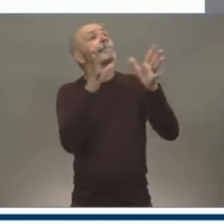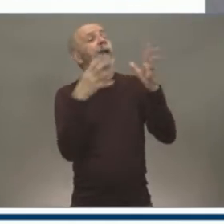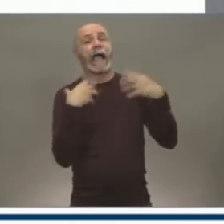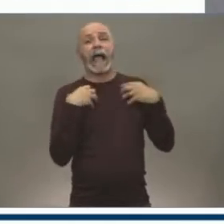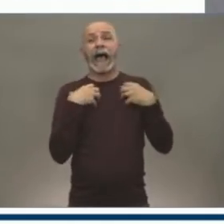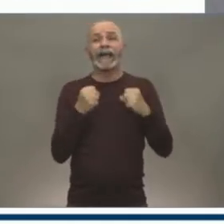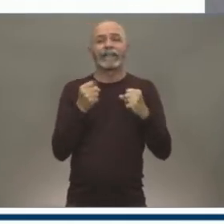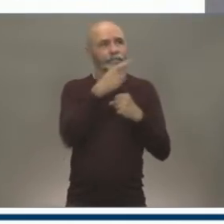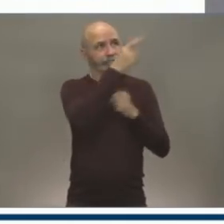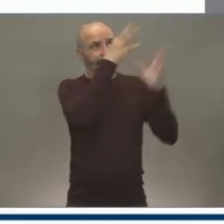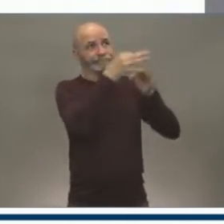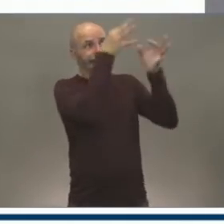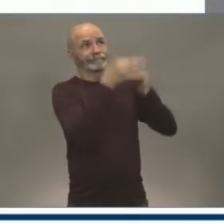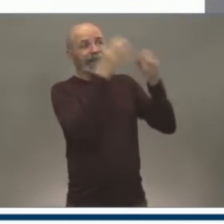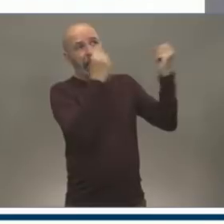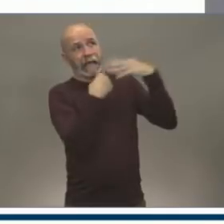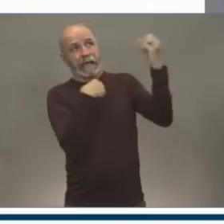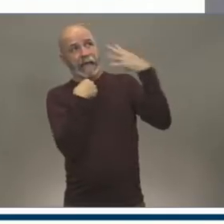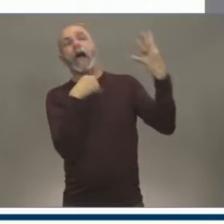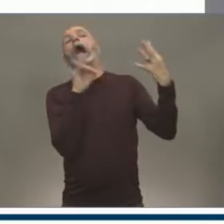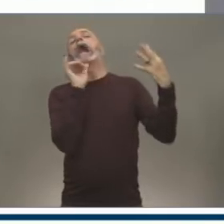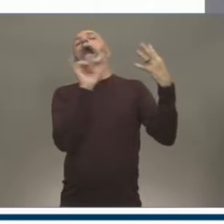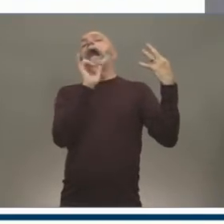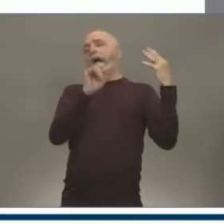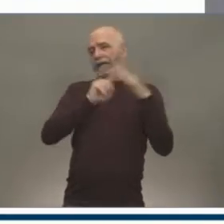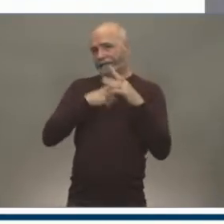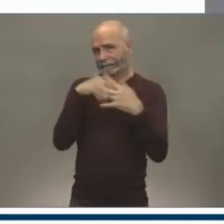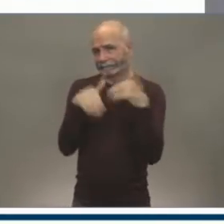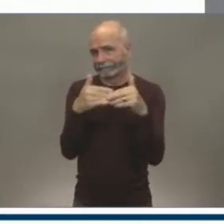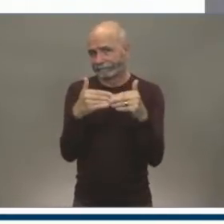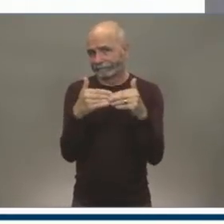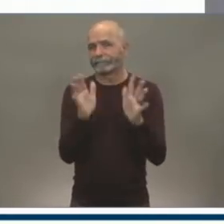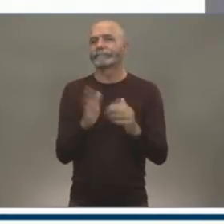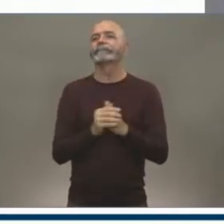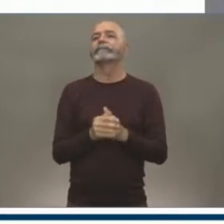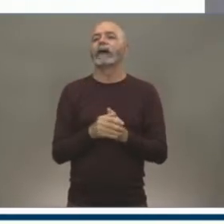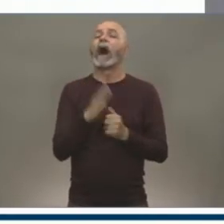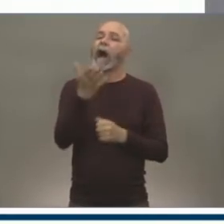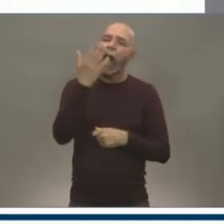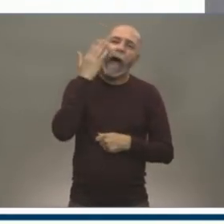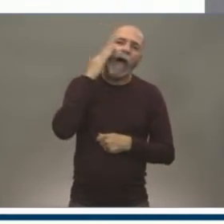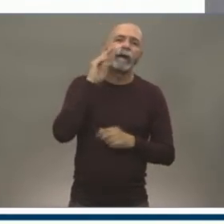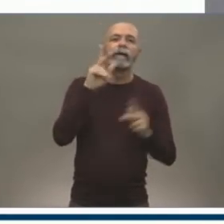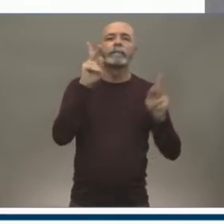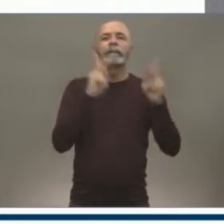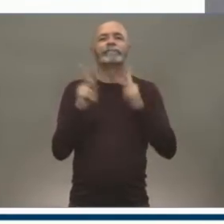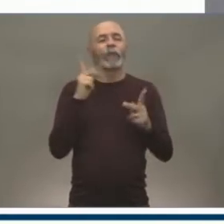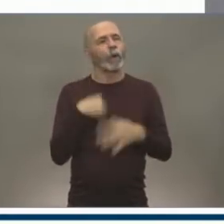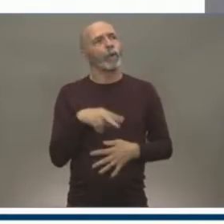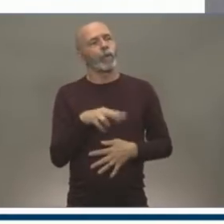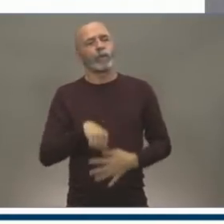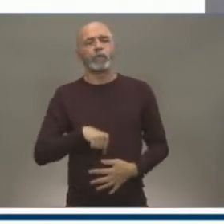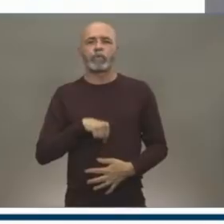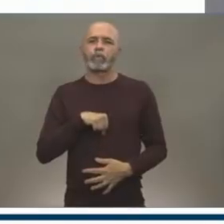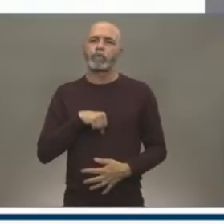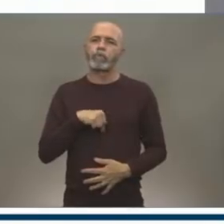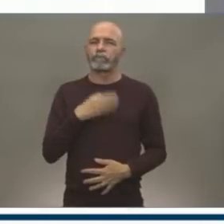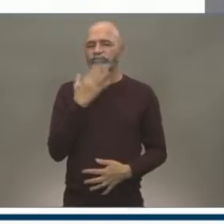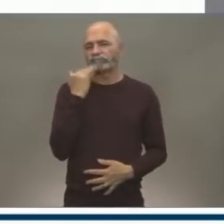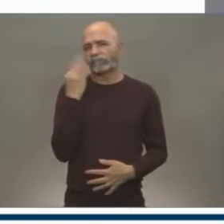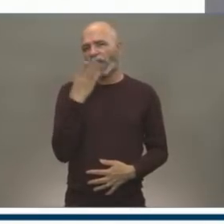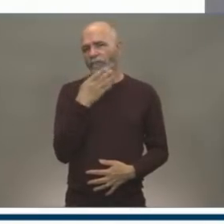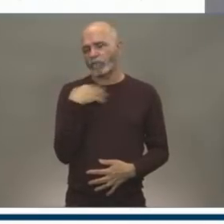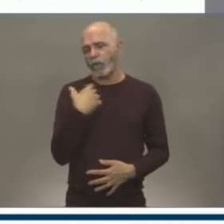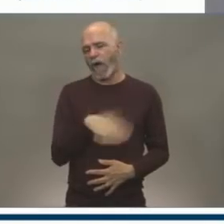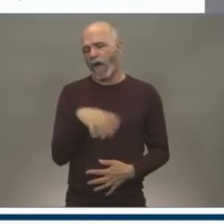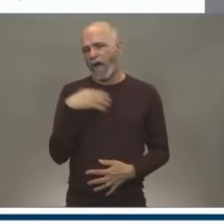across the country and consistency. And you all, I know how proud of him you are and how grateful we are to him, but I want to tell you, I get a